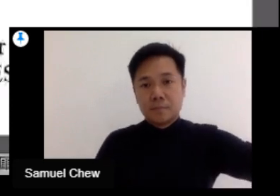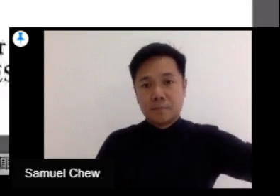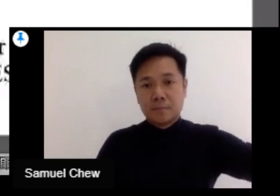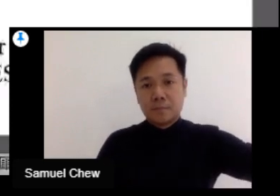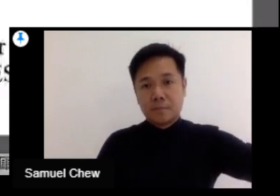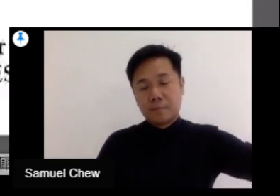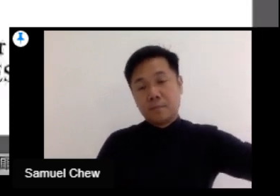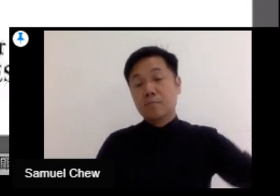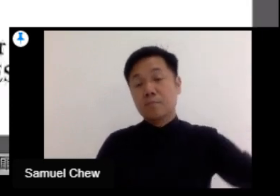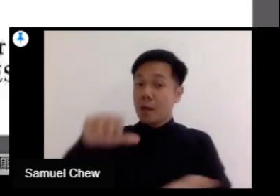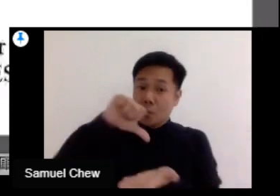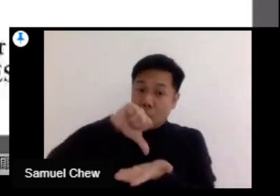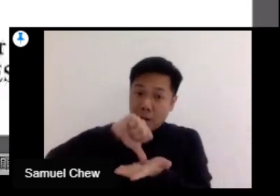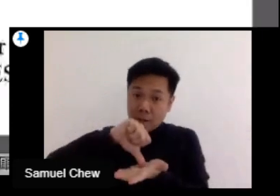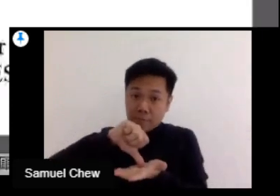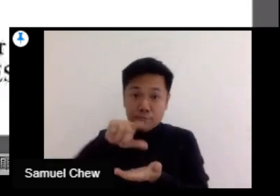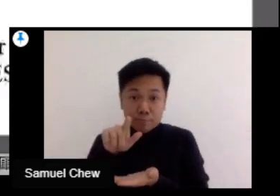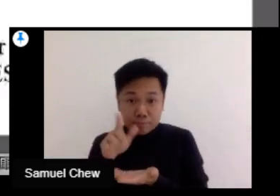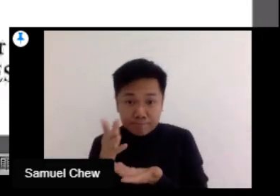Iran,